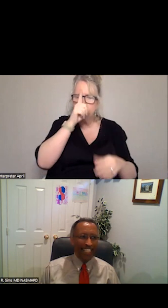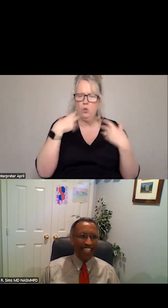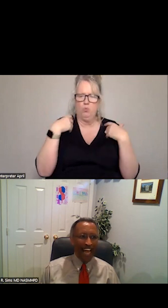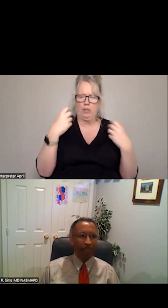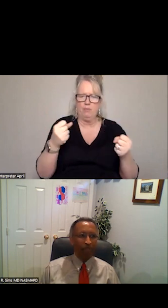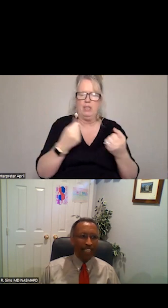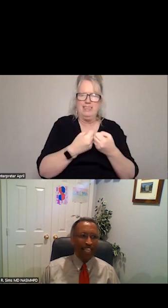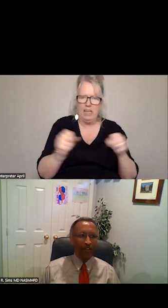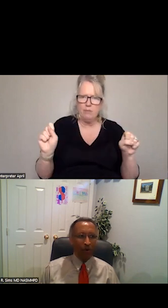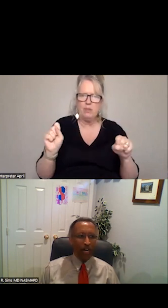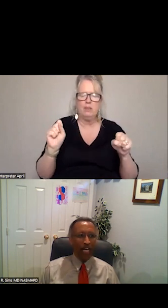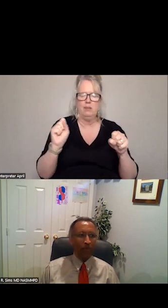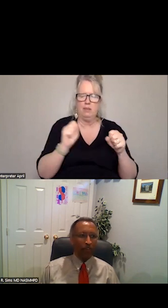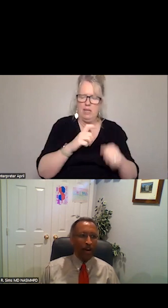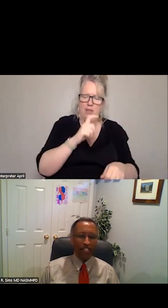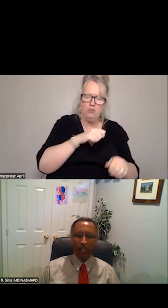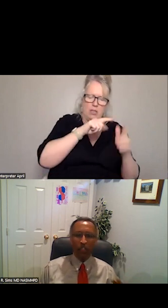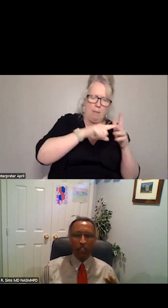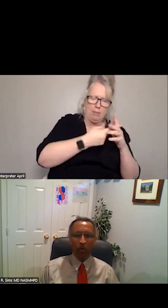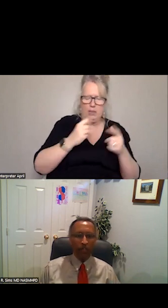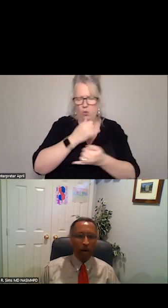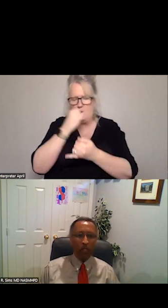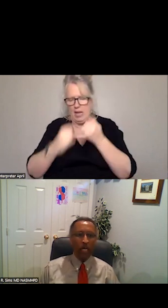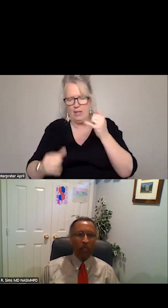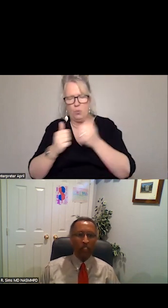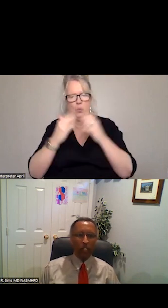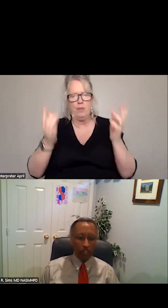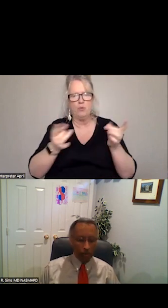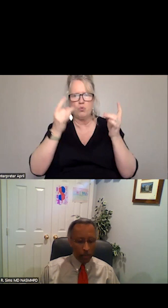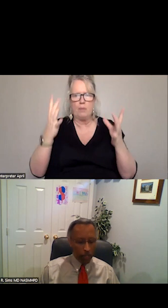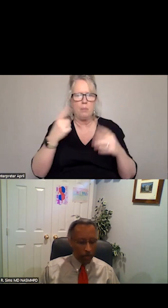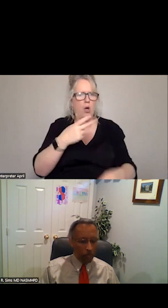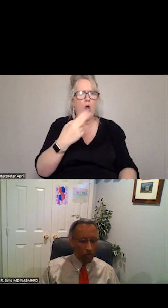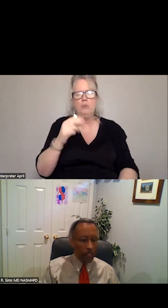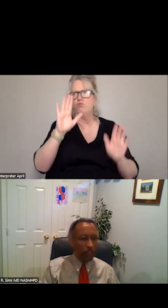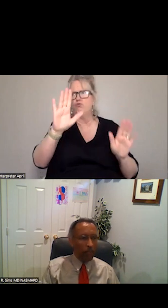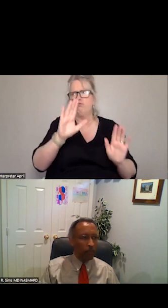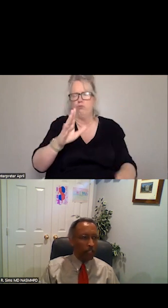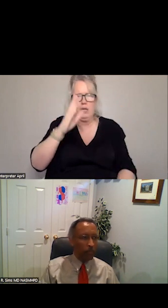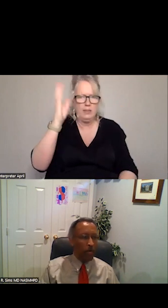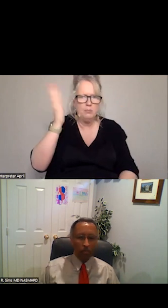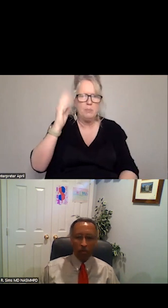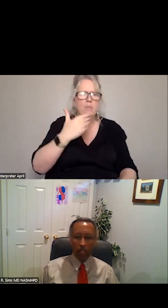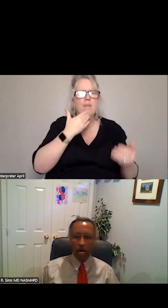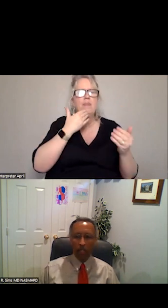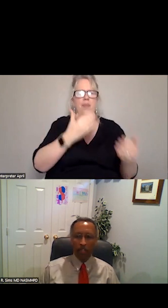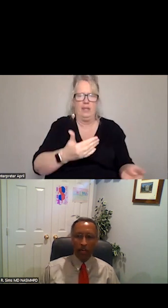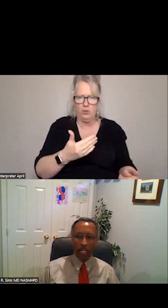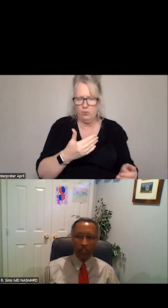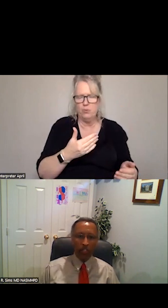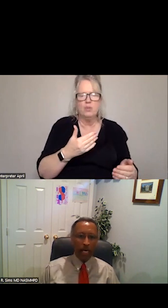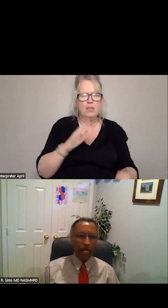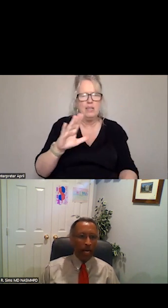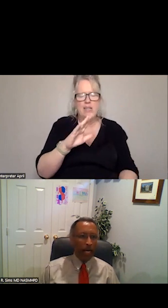that need not begin or end with crisis. It was so phenomenal. He was such a great speaker, and we're really thankful to him for